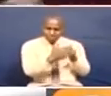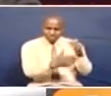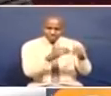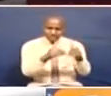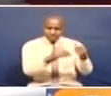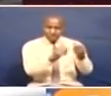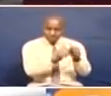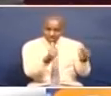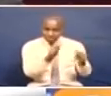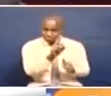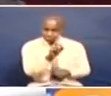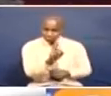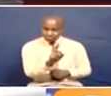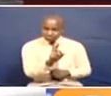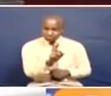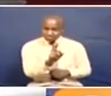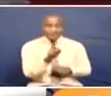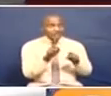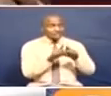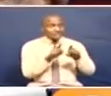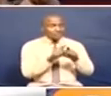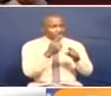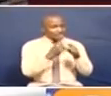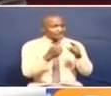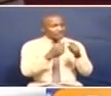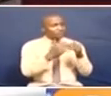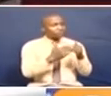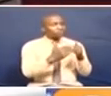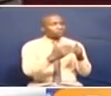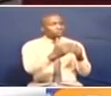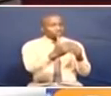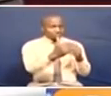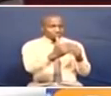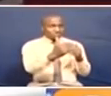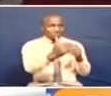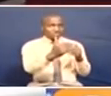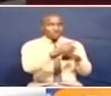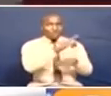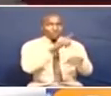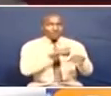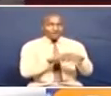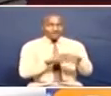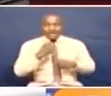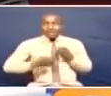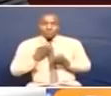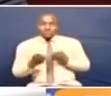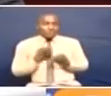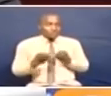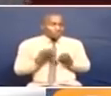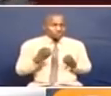You know, and I think even for years to come, you know, once we move away from the emotions of this specific